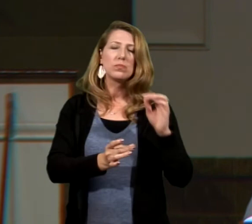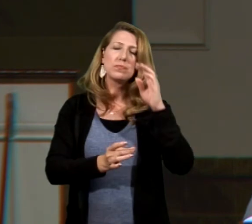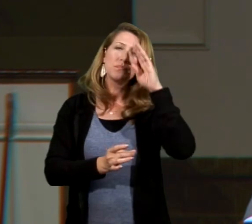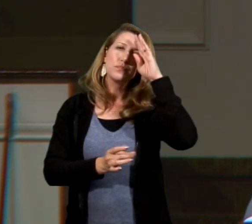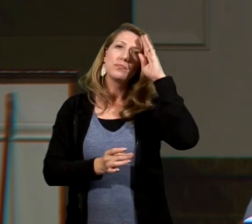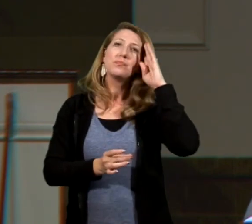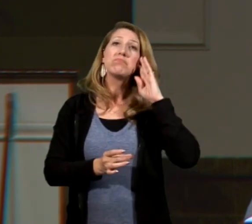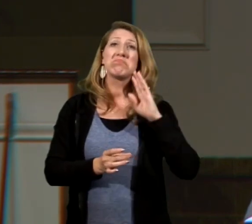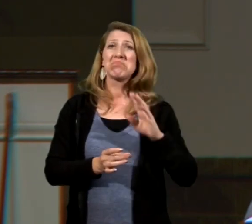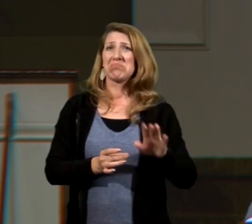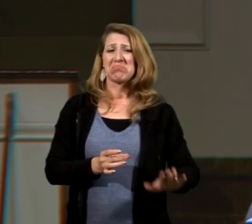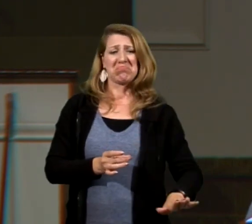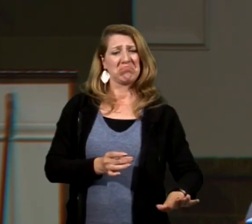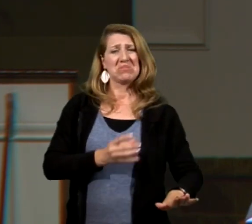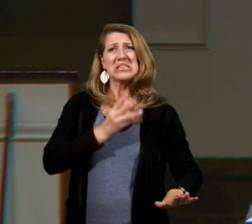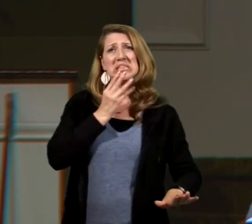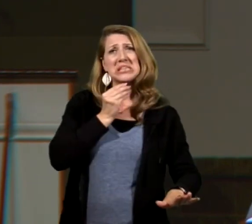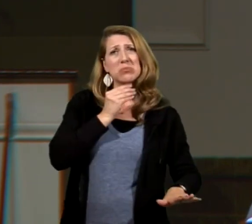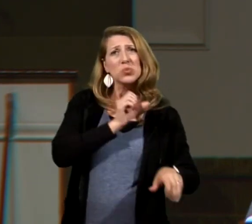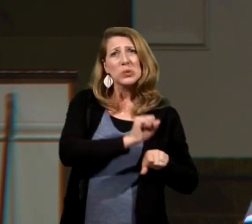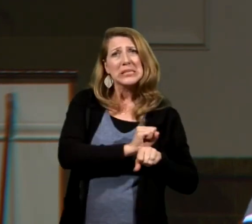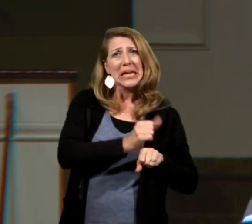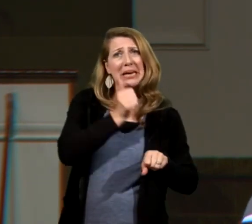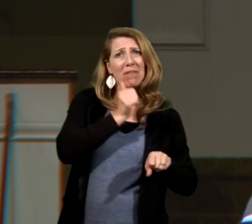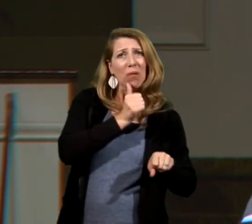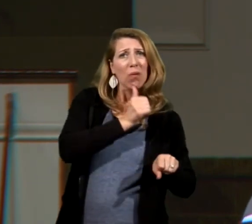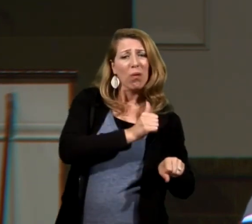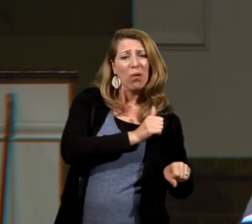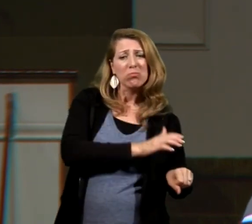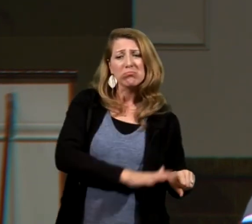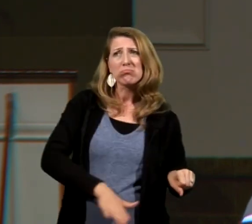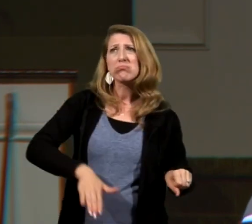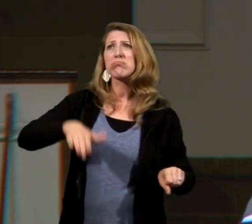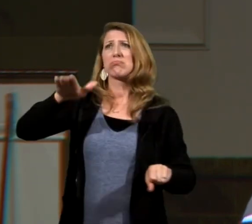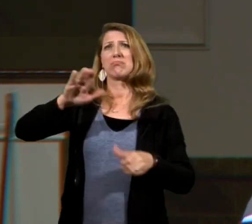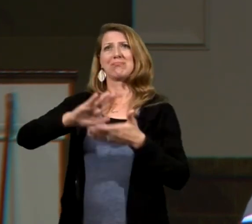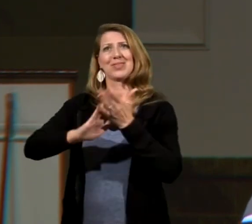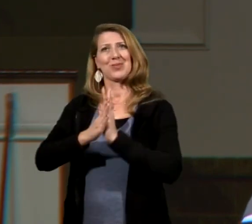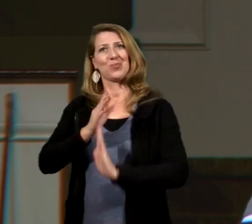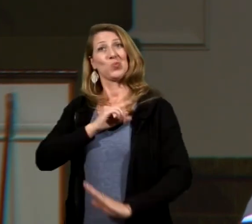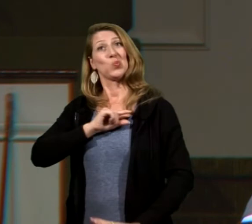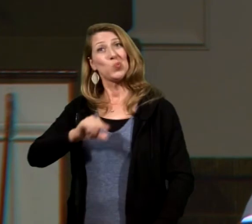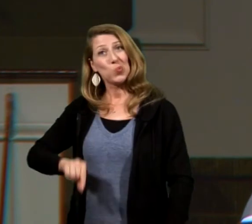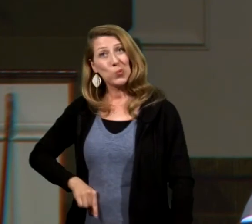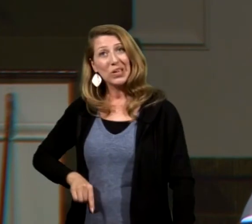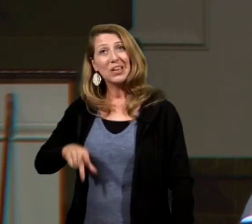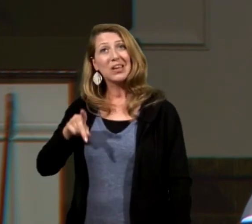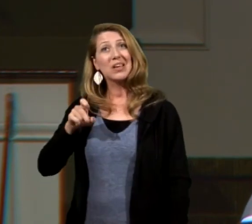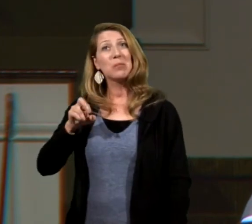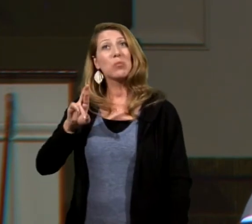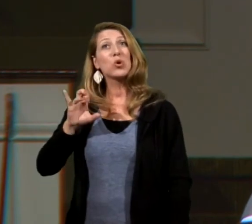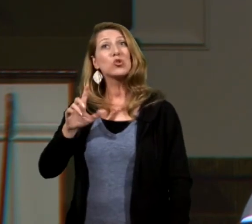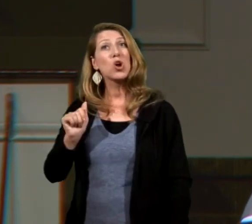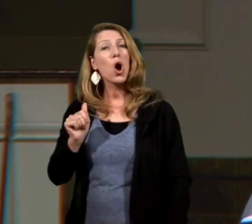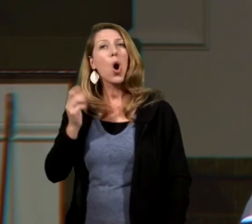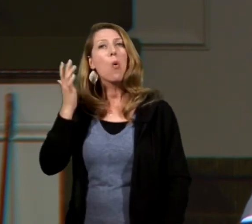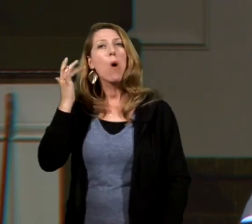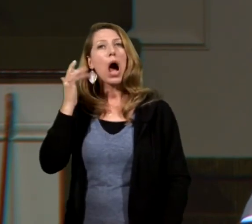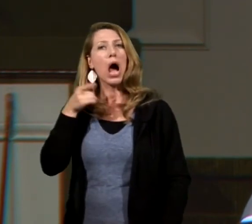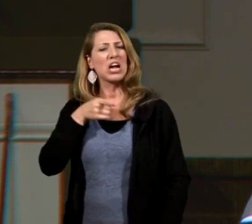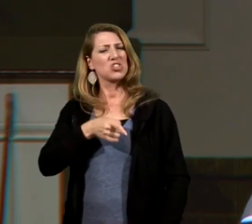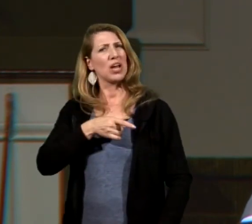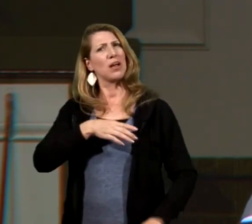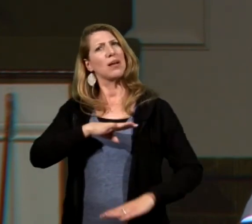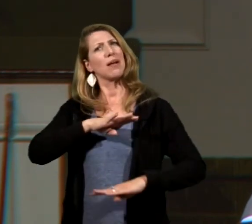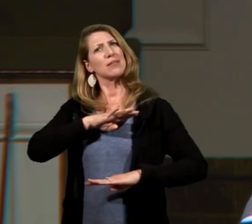a little Hebrew slave girl to the queen of Persia, I think, was her spirit, a